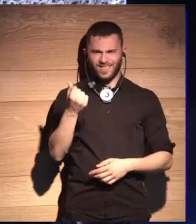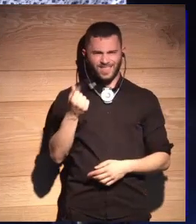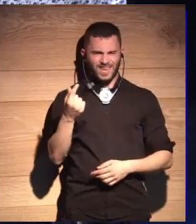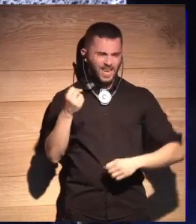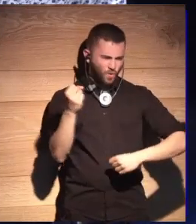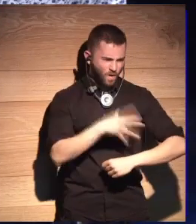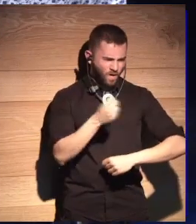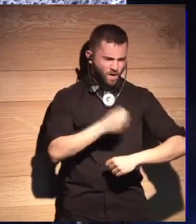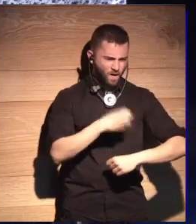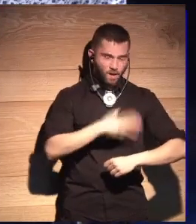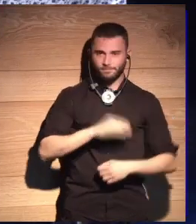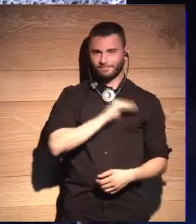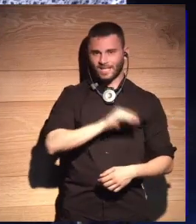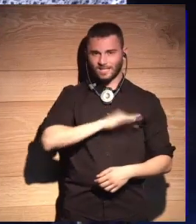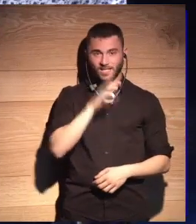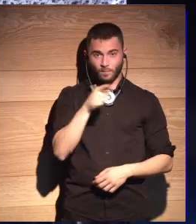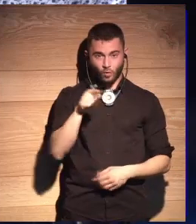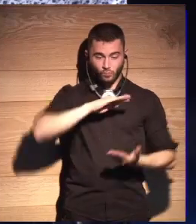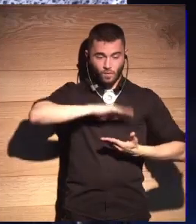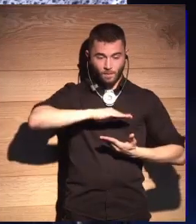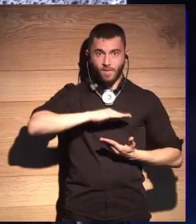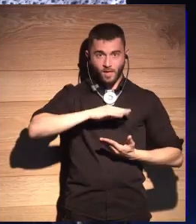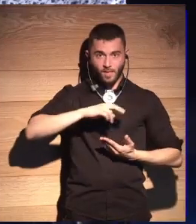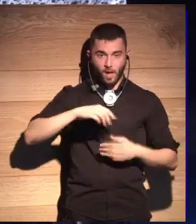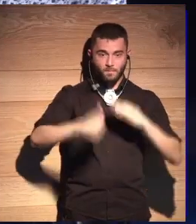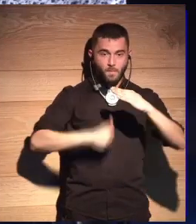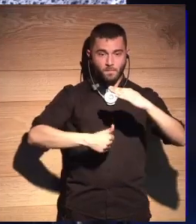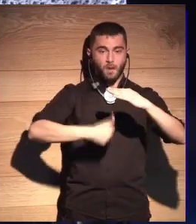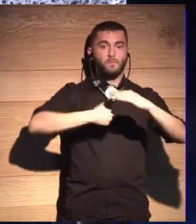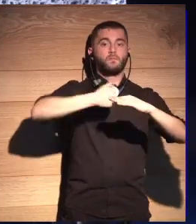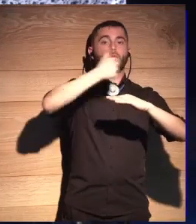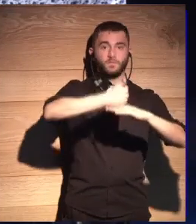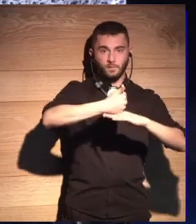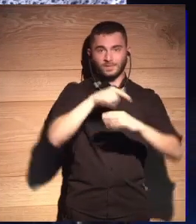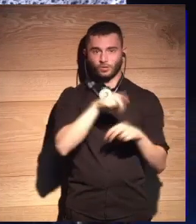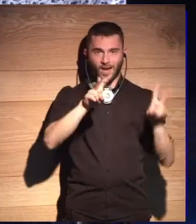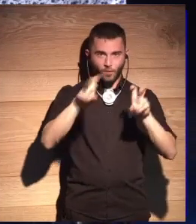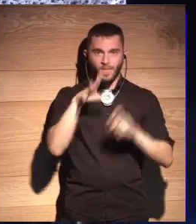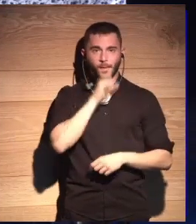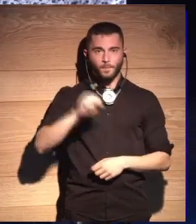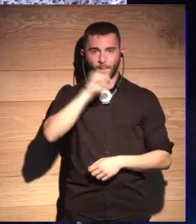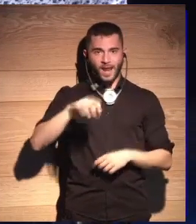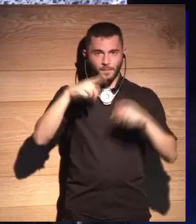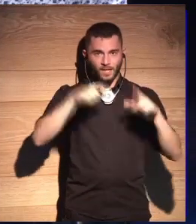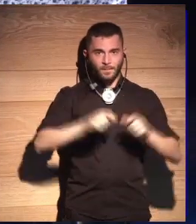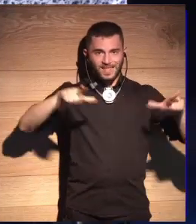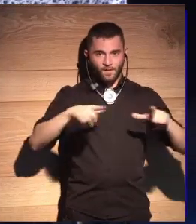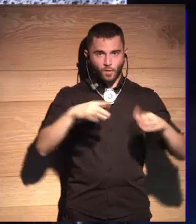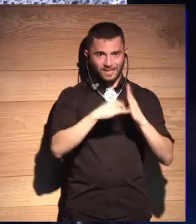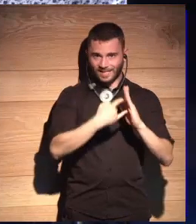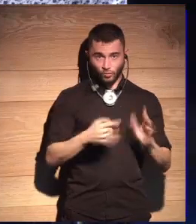business and earn incredible amounts of money because you're able to escalate your